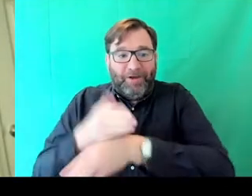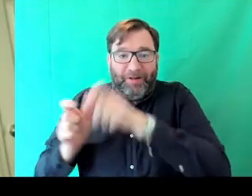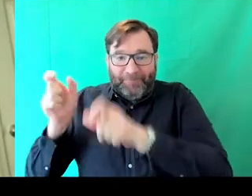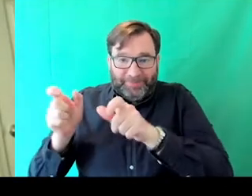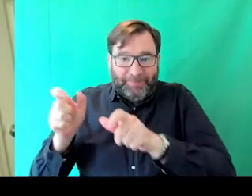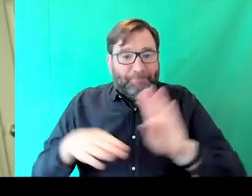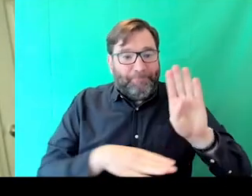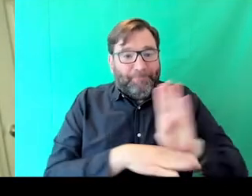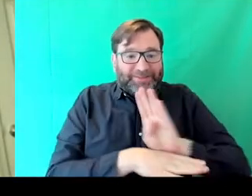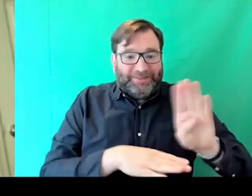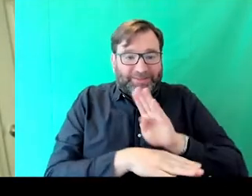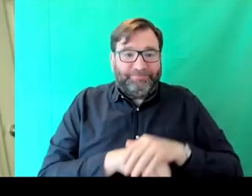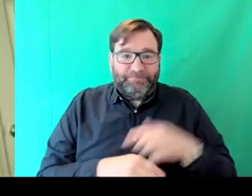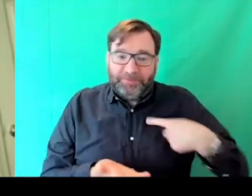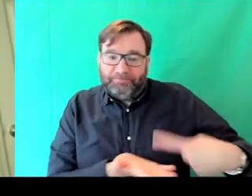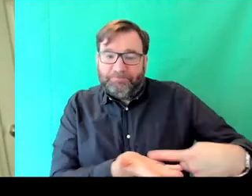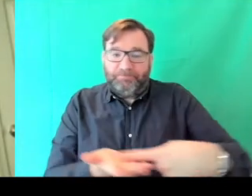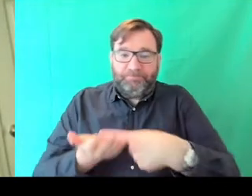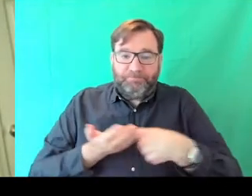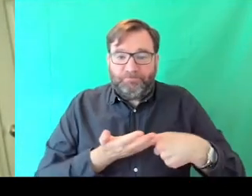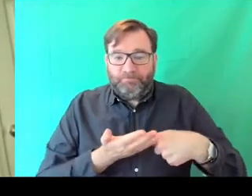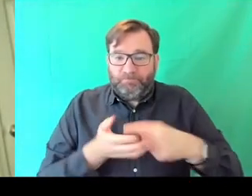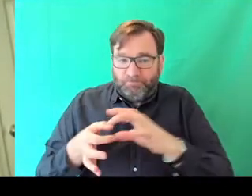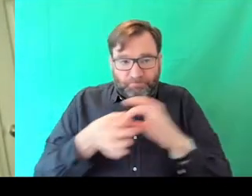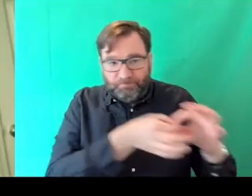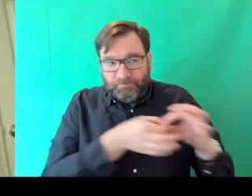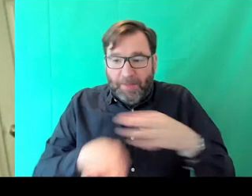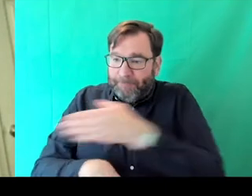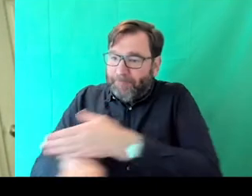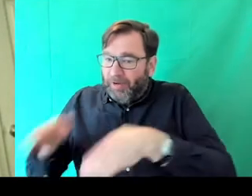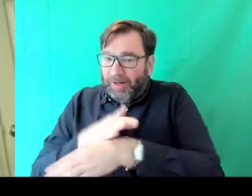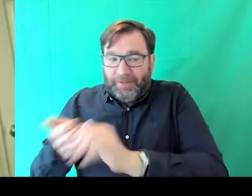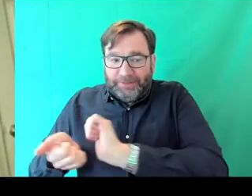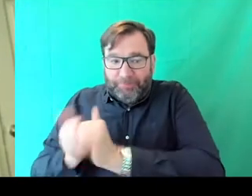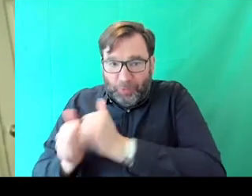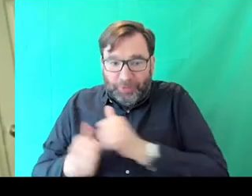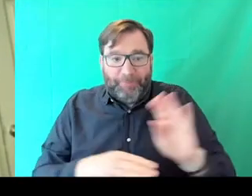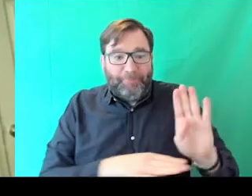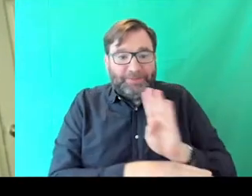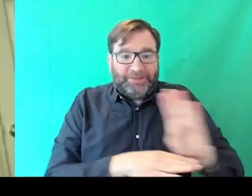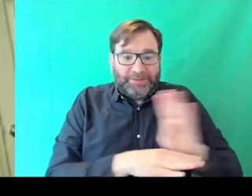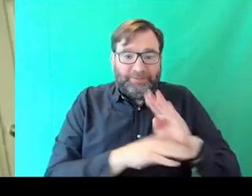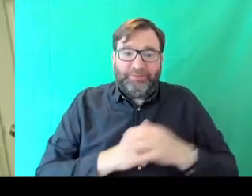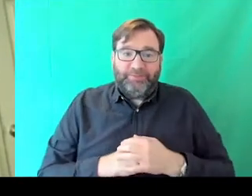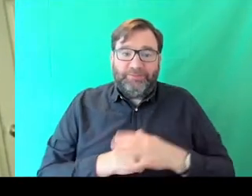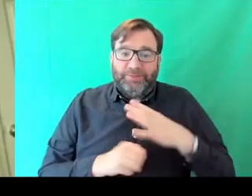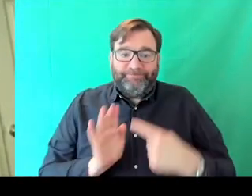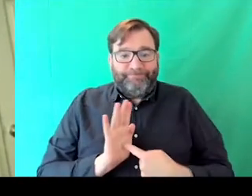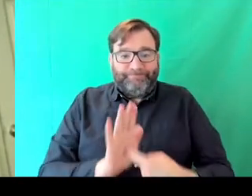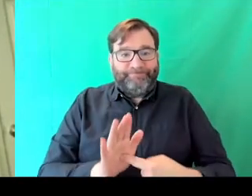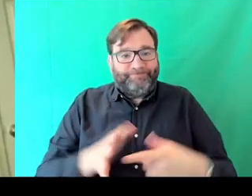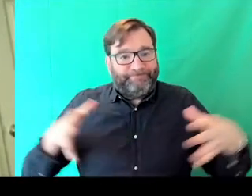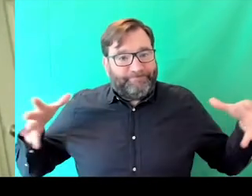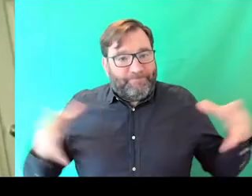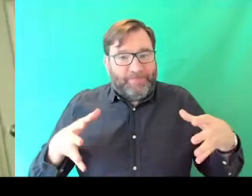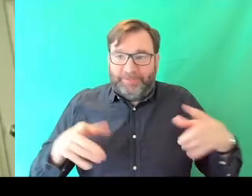supporting disability inclusion. I'm Stephane Leblois, Director of Partnerships for the Valuable 500. And joining me in this